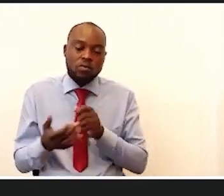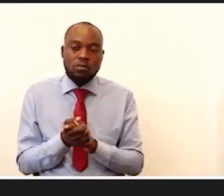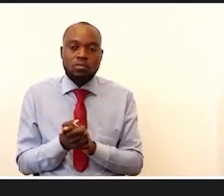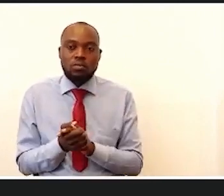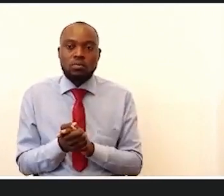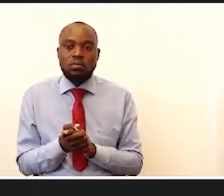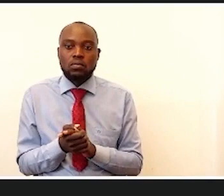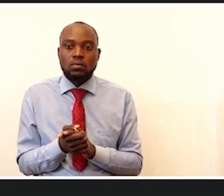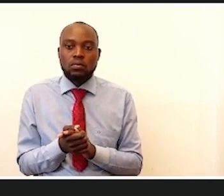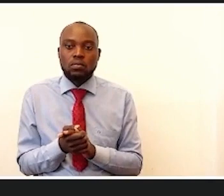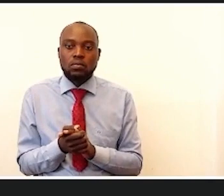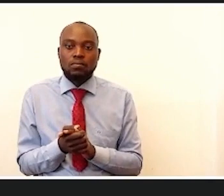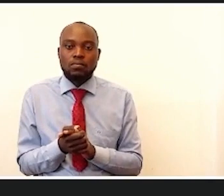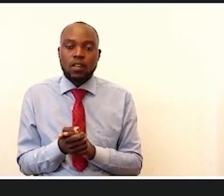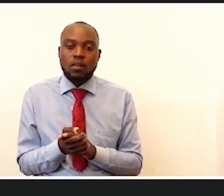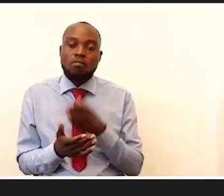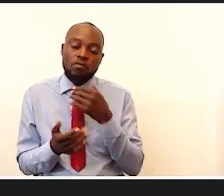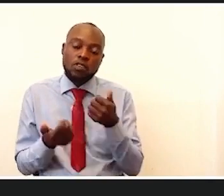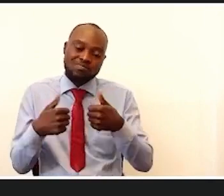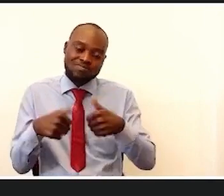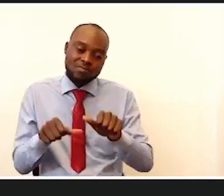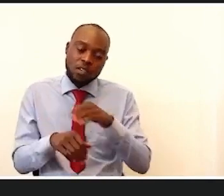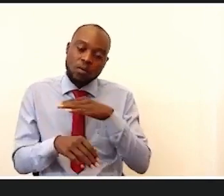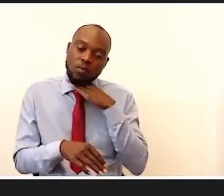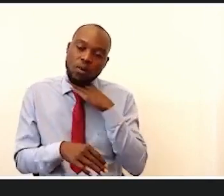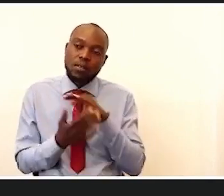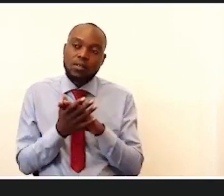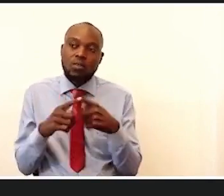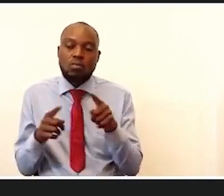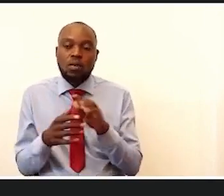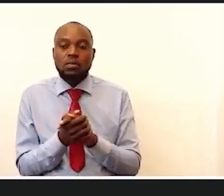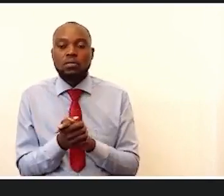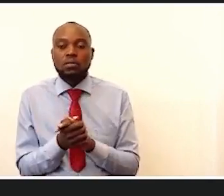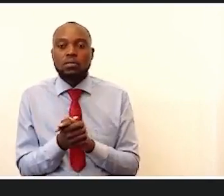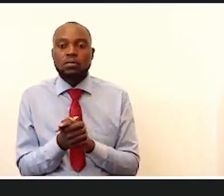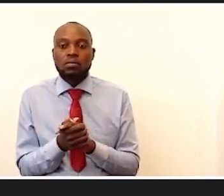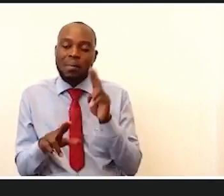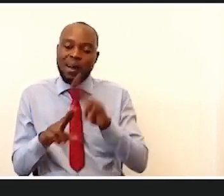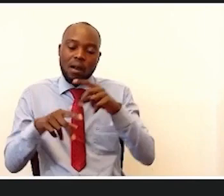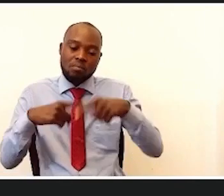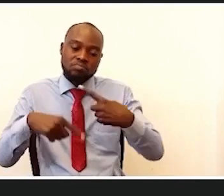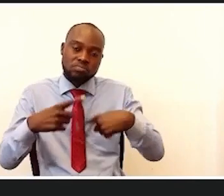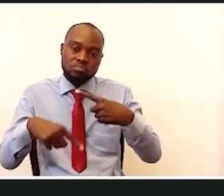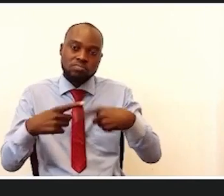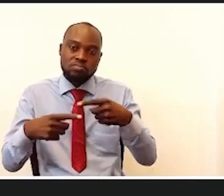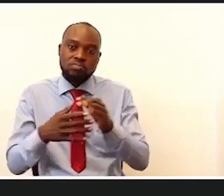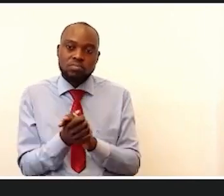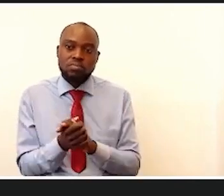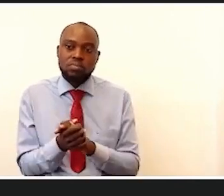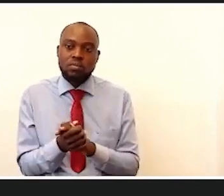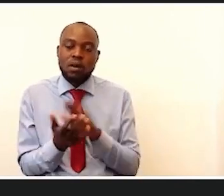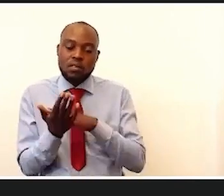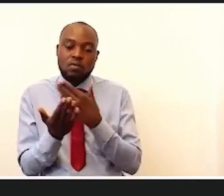spent trying to manage the non-regionals. There has been a gradual process for reasons